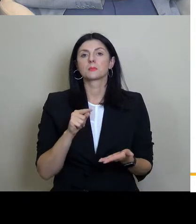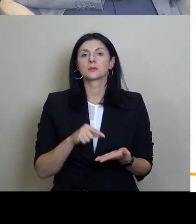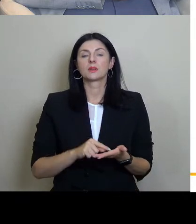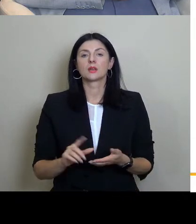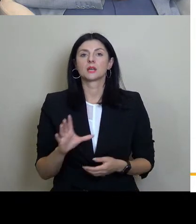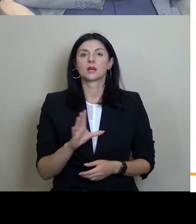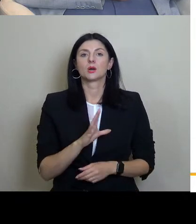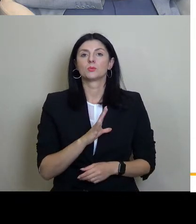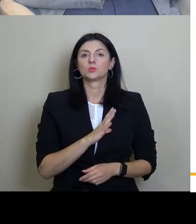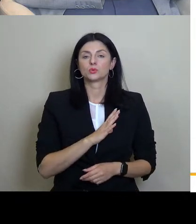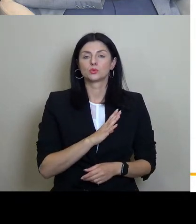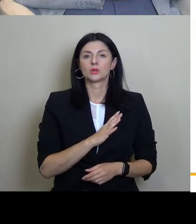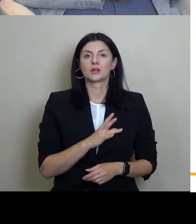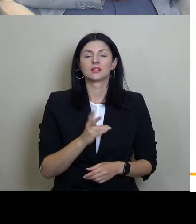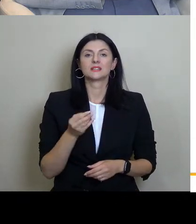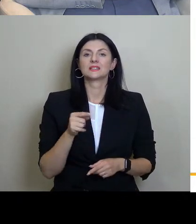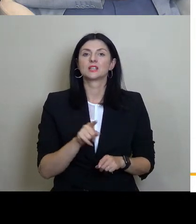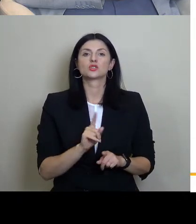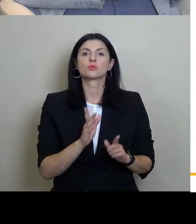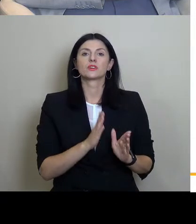So the question was